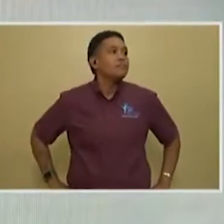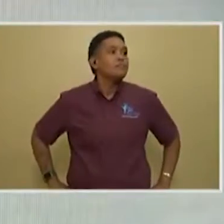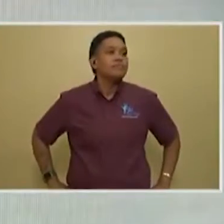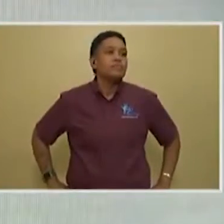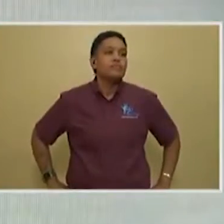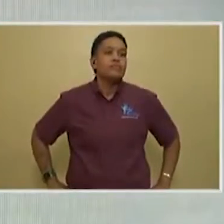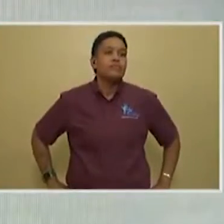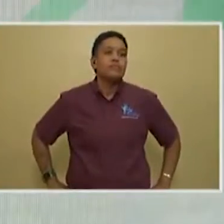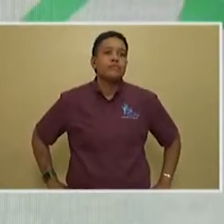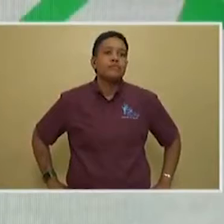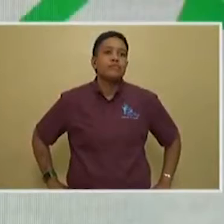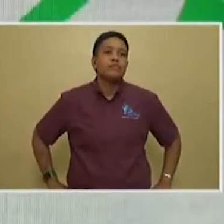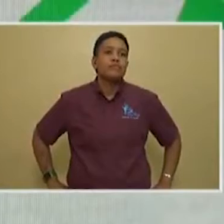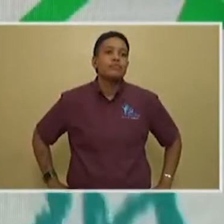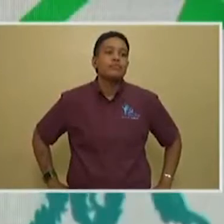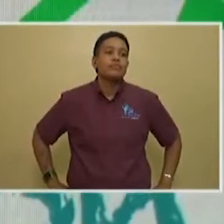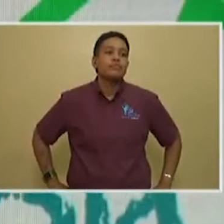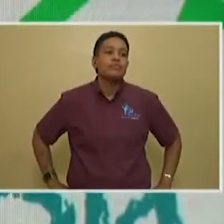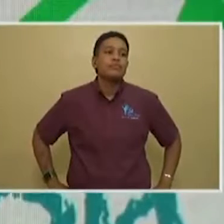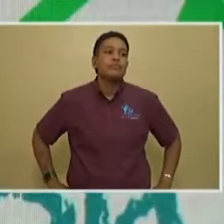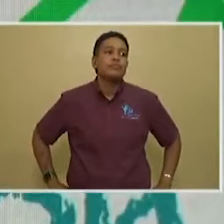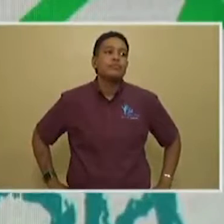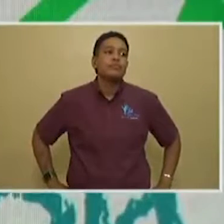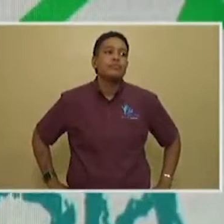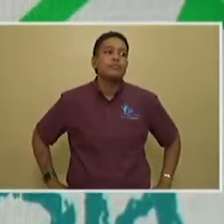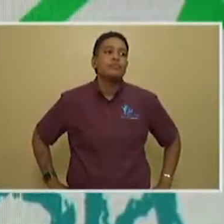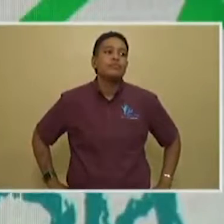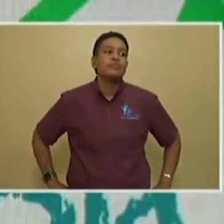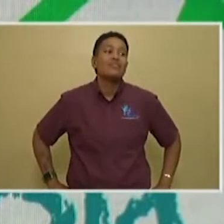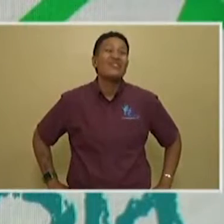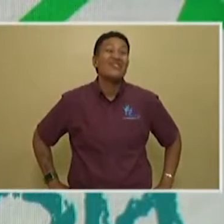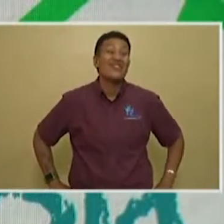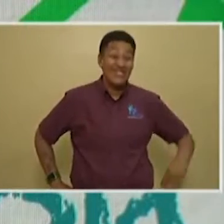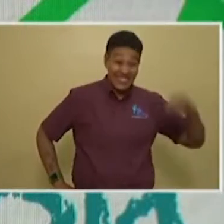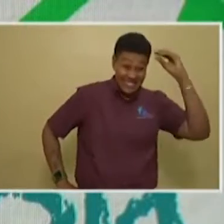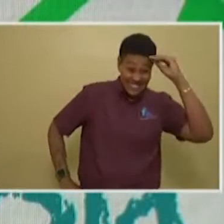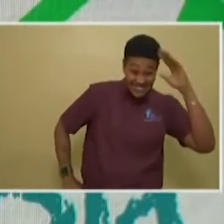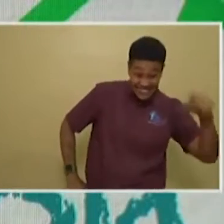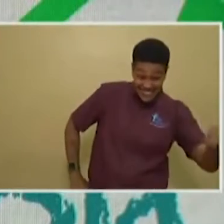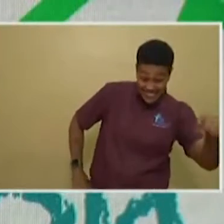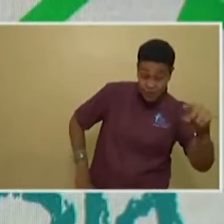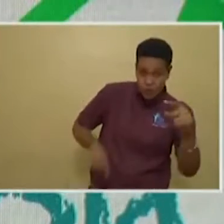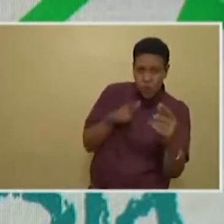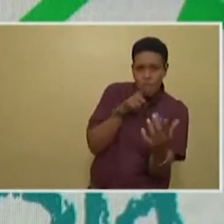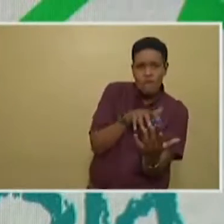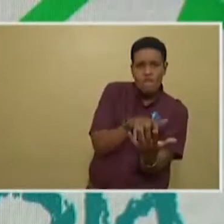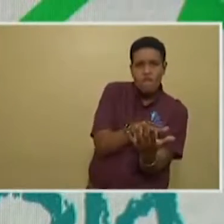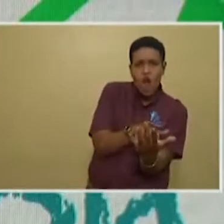would like to see those teachers who are in the vulnerable age range